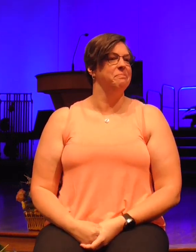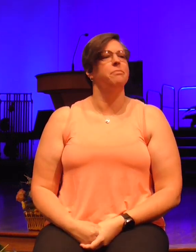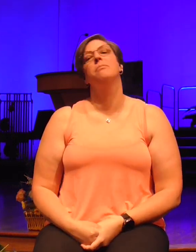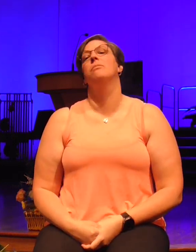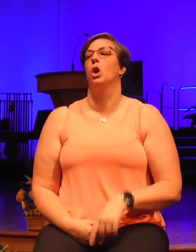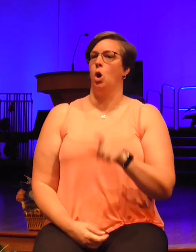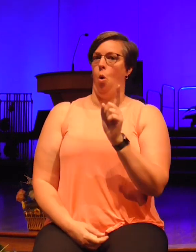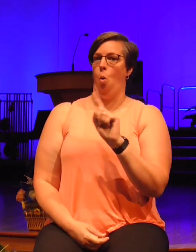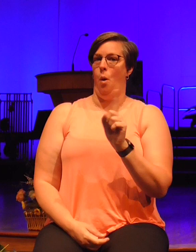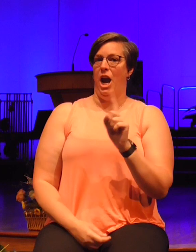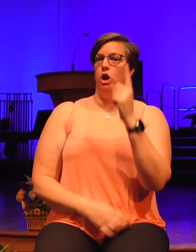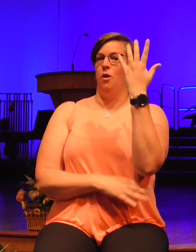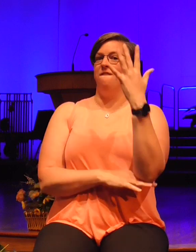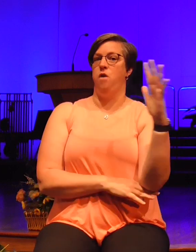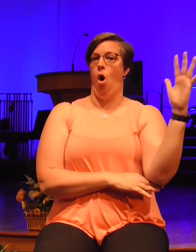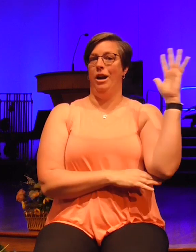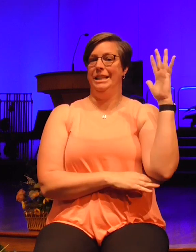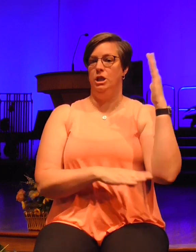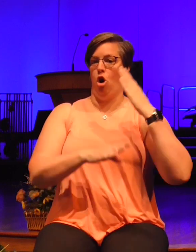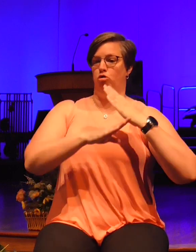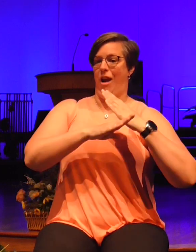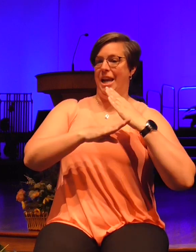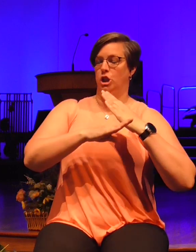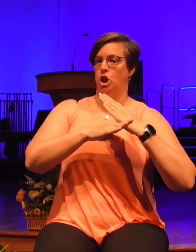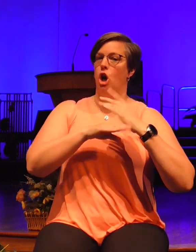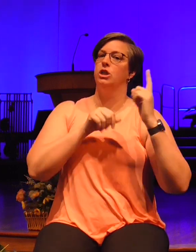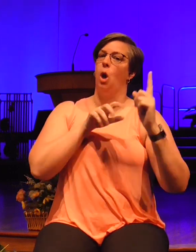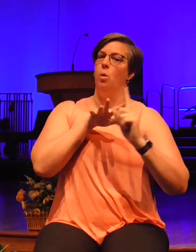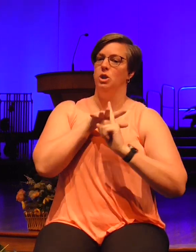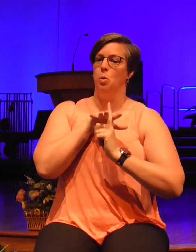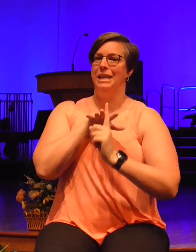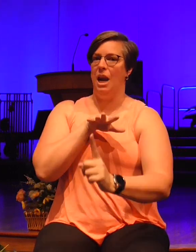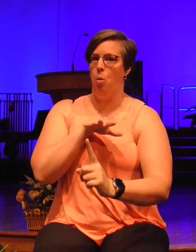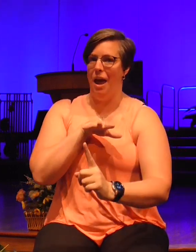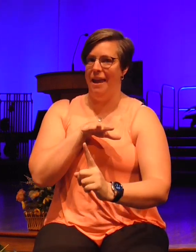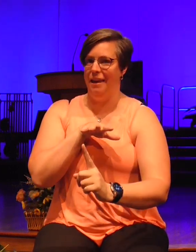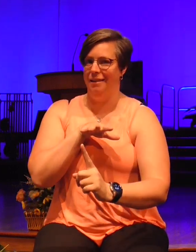Where do forest rangers go to get away from it all?